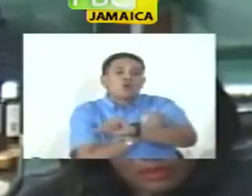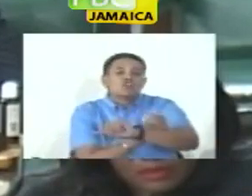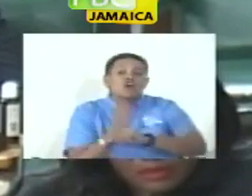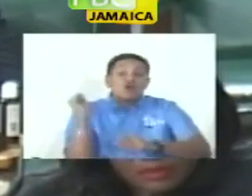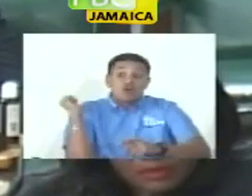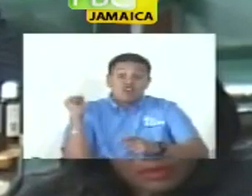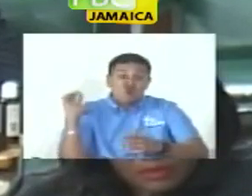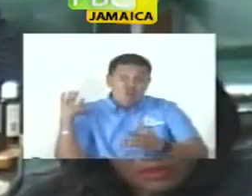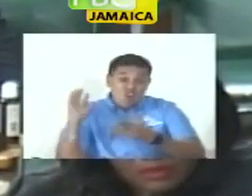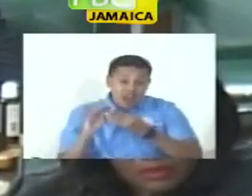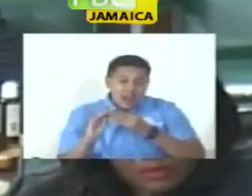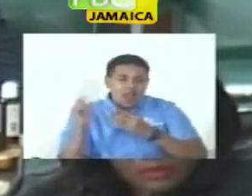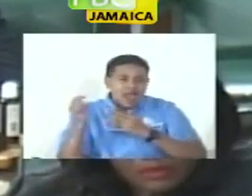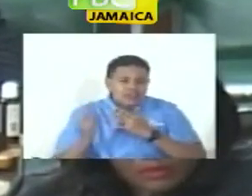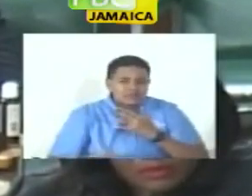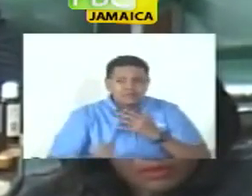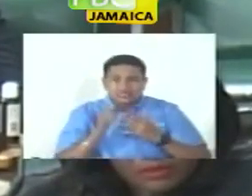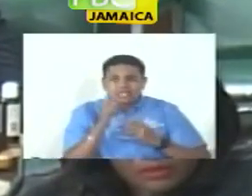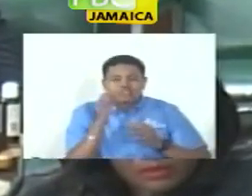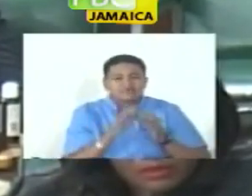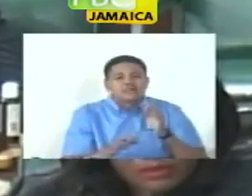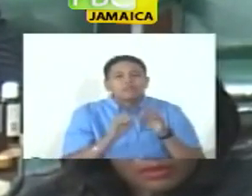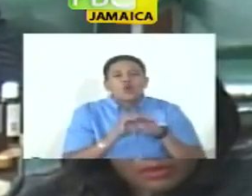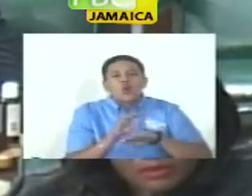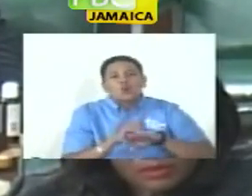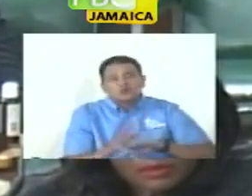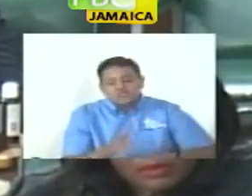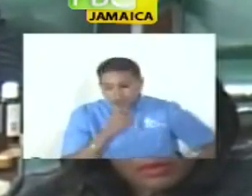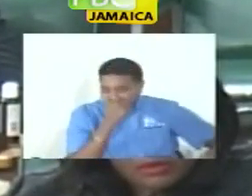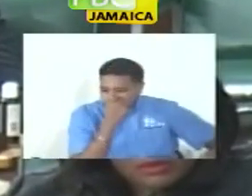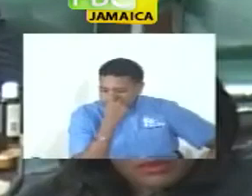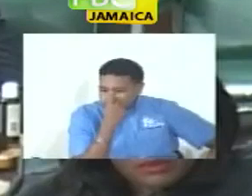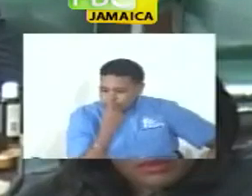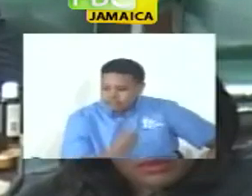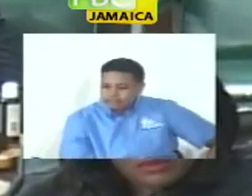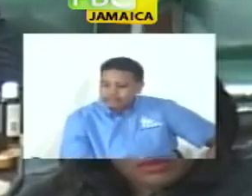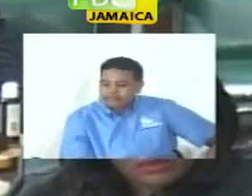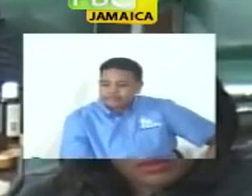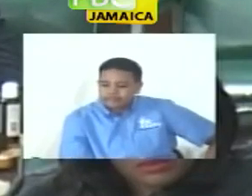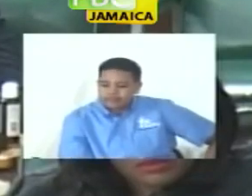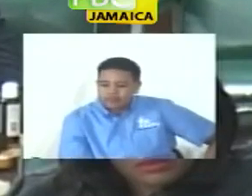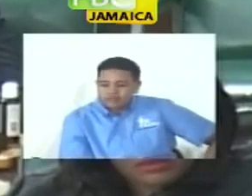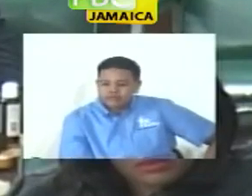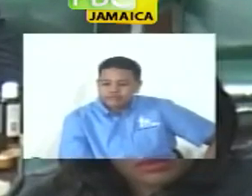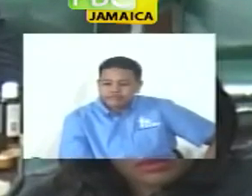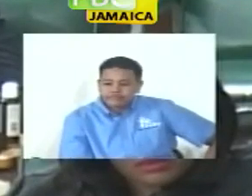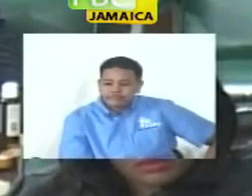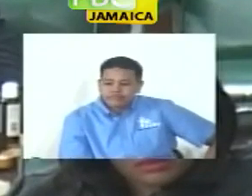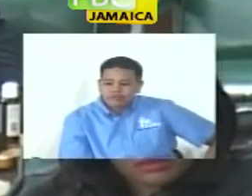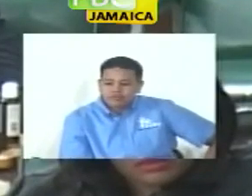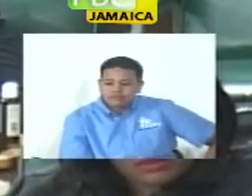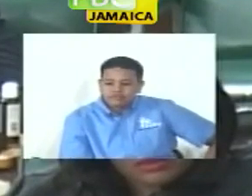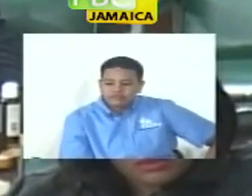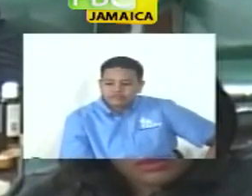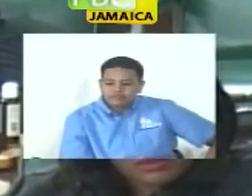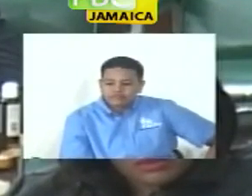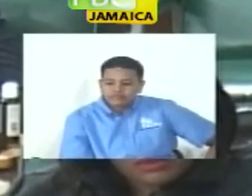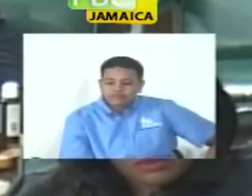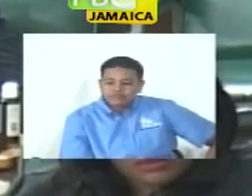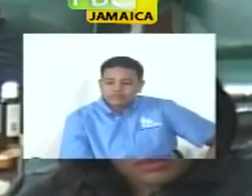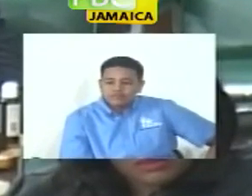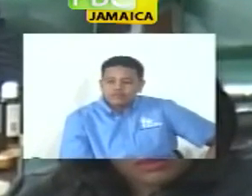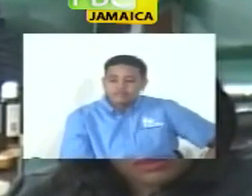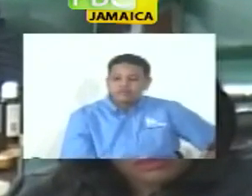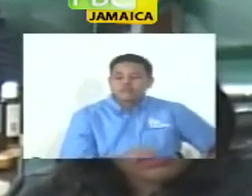it, and not simply the council. Mr. President, there was a question regarding the absence